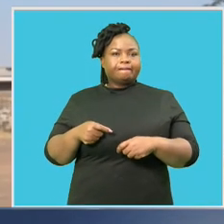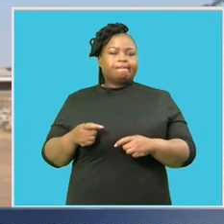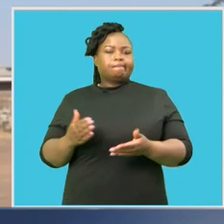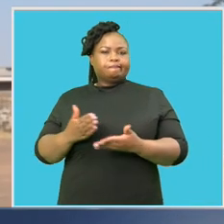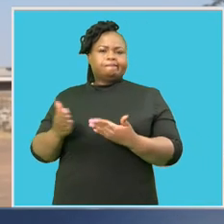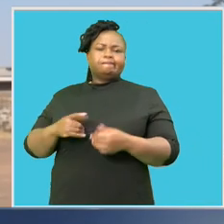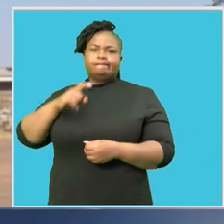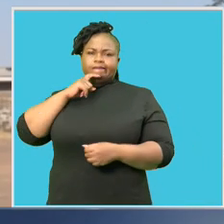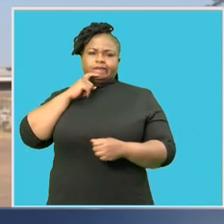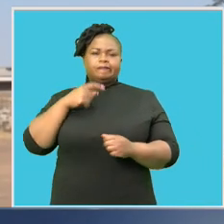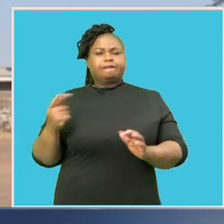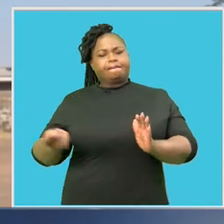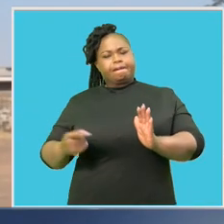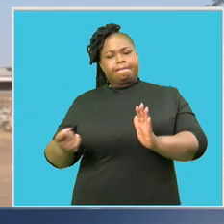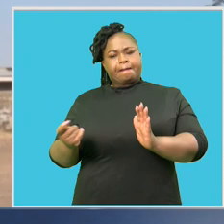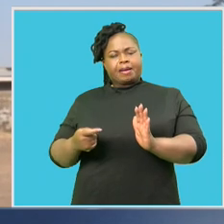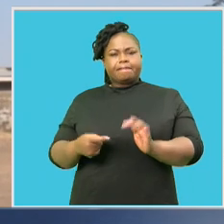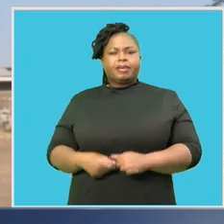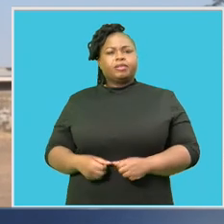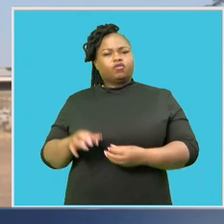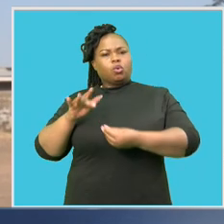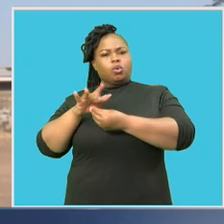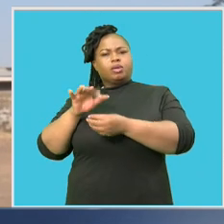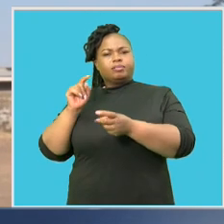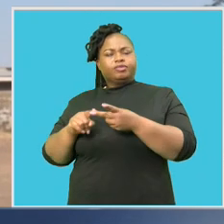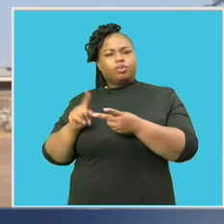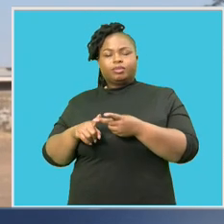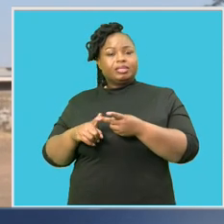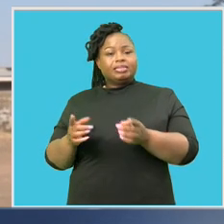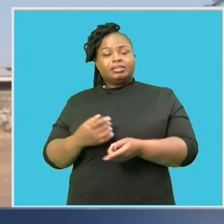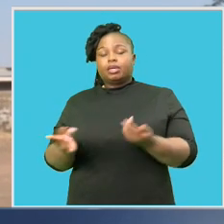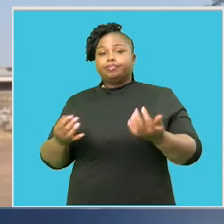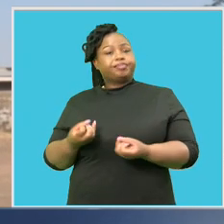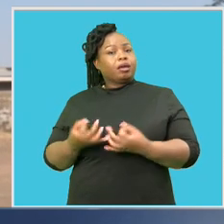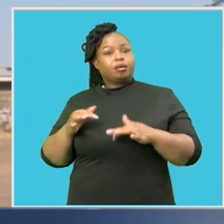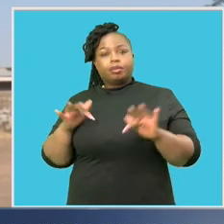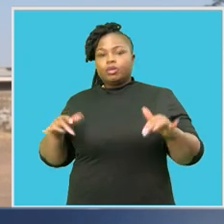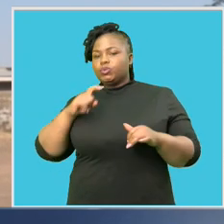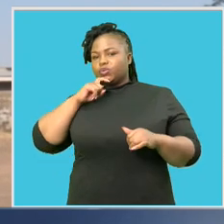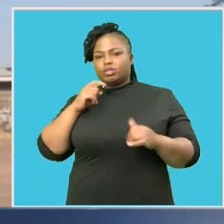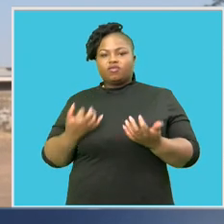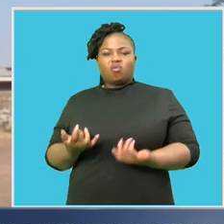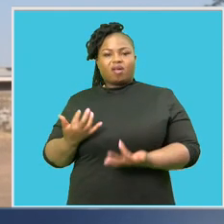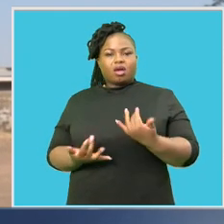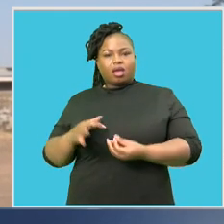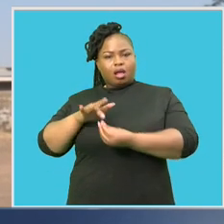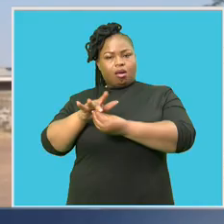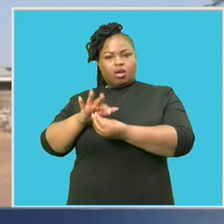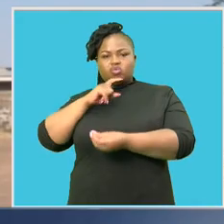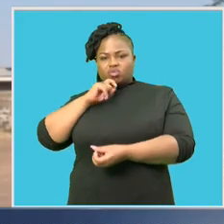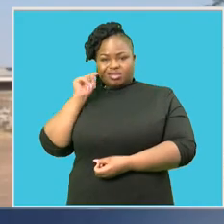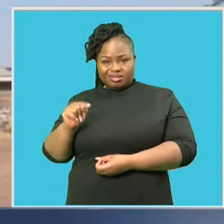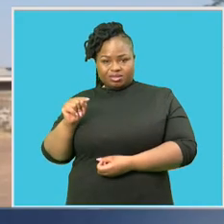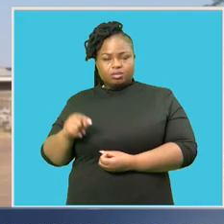basebenzisa izinto esifana nama-paraffin stoves, amakhandlela nembawula kanjalo. So imbawula yona kudala abantu bayisebenzisa, so asenze isiqiniseko sokuthi uma